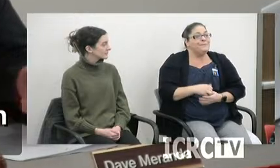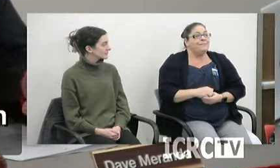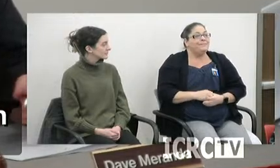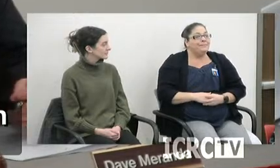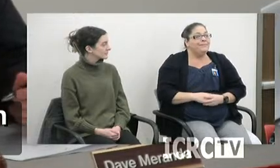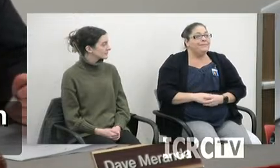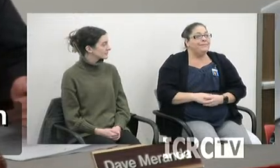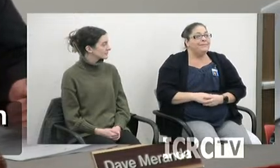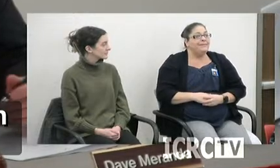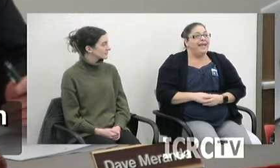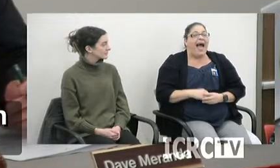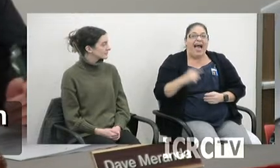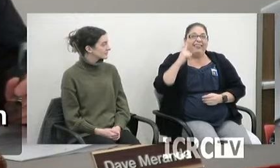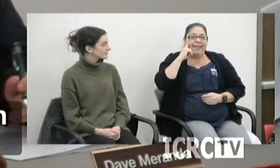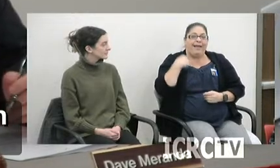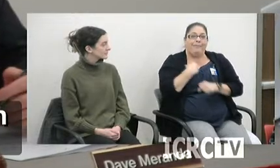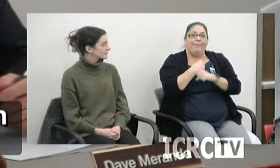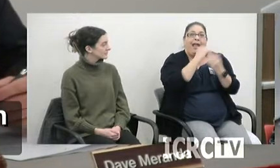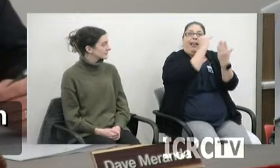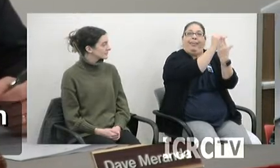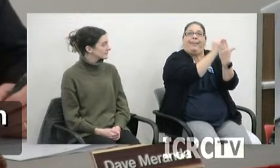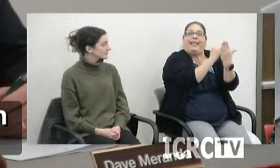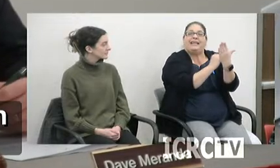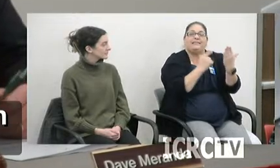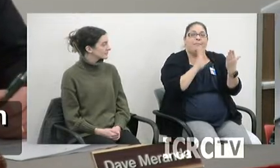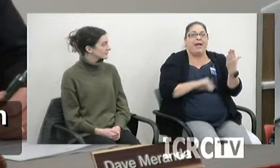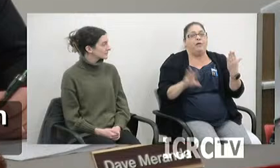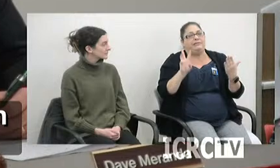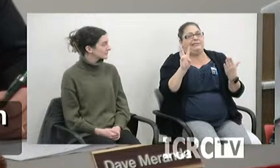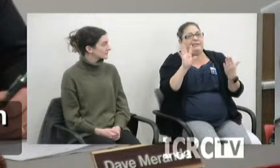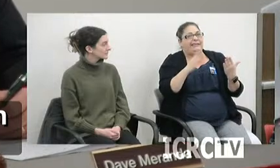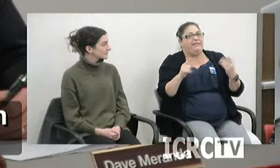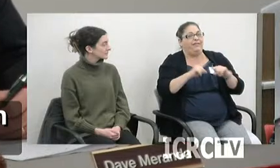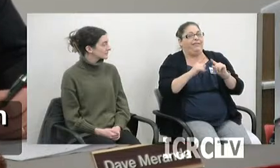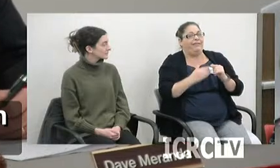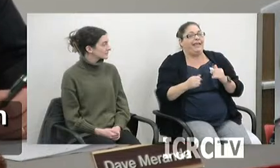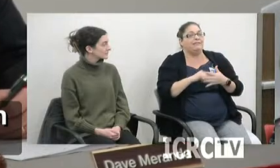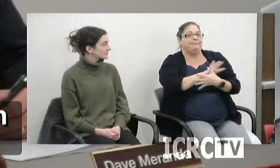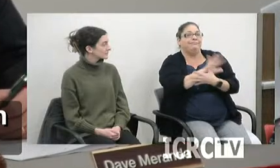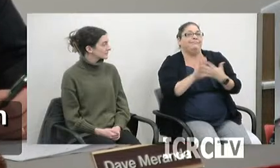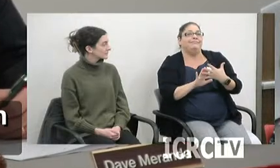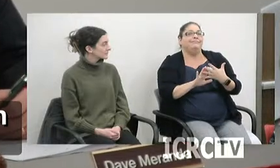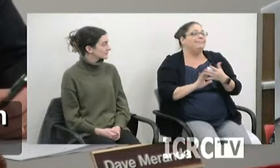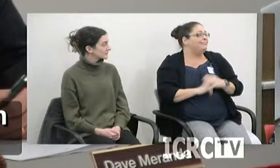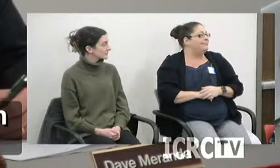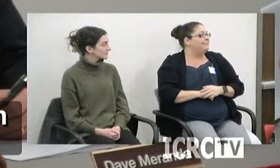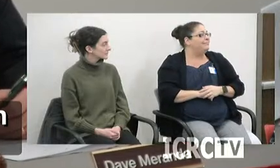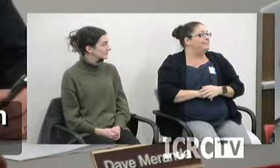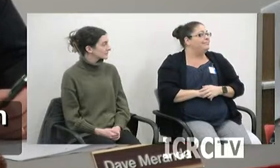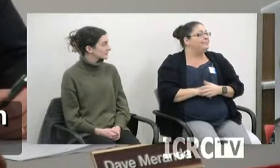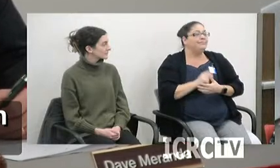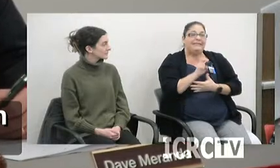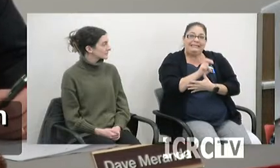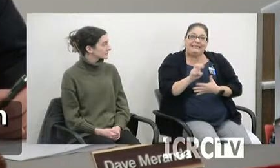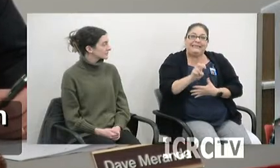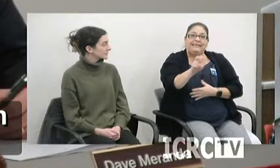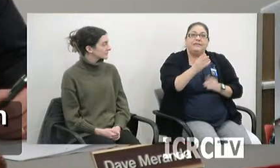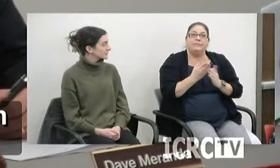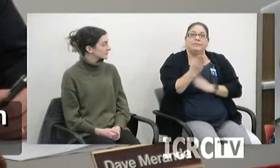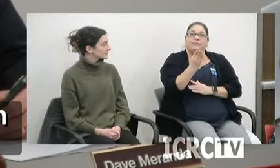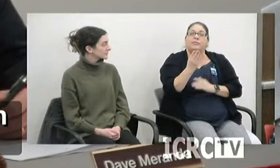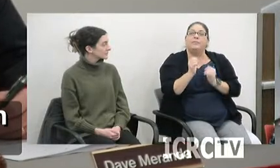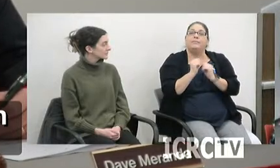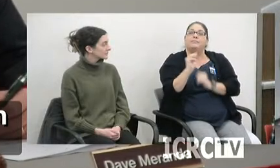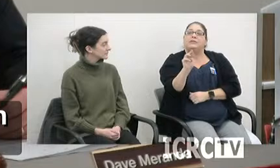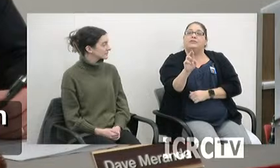made a list of about a half a dozen bullet points that I'll go through really, really quick. We successfully navigated under Mr.